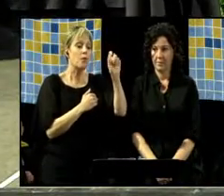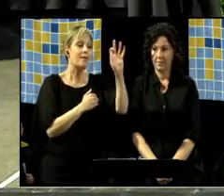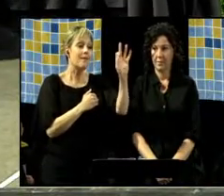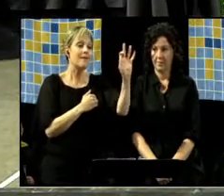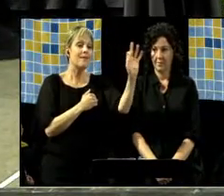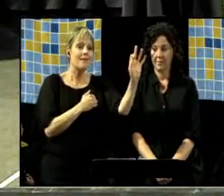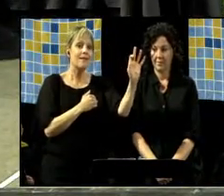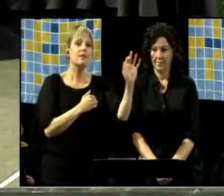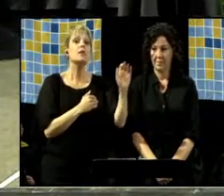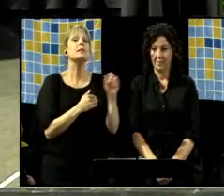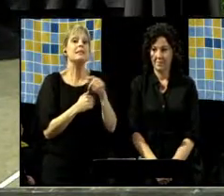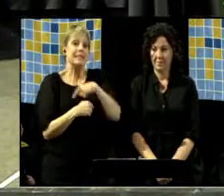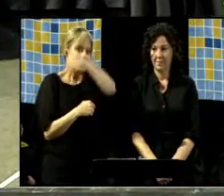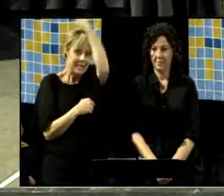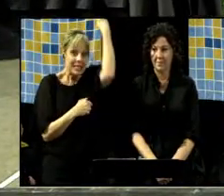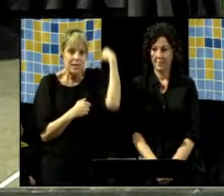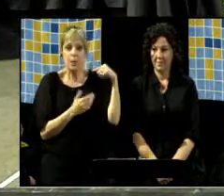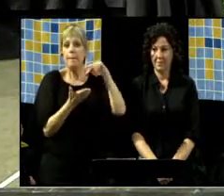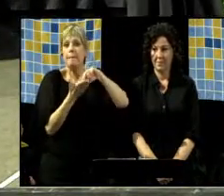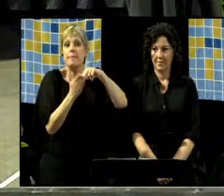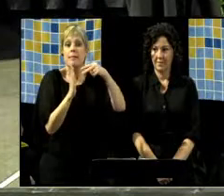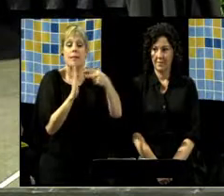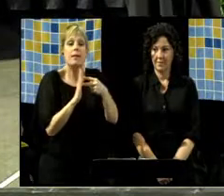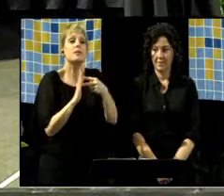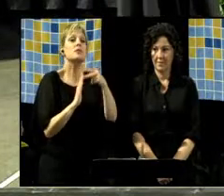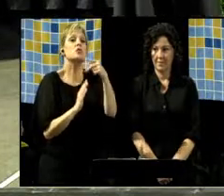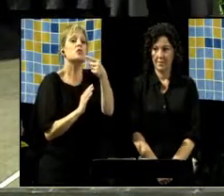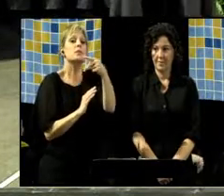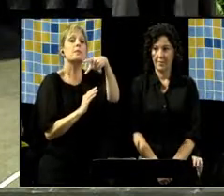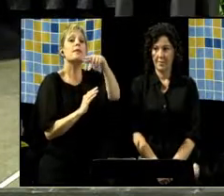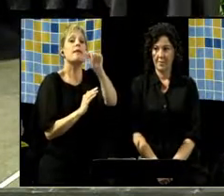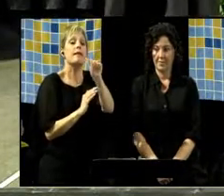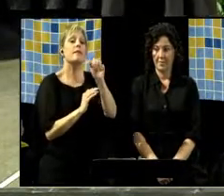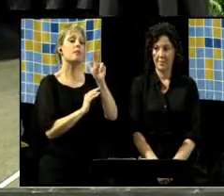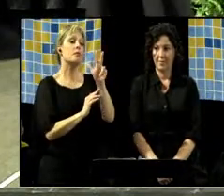GPA, and our single cord graduates have achieved a 3.0 to